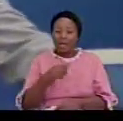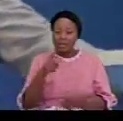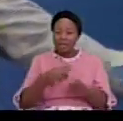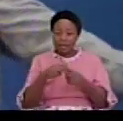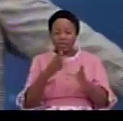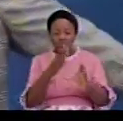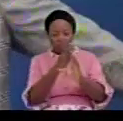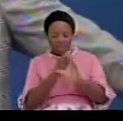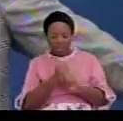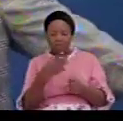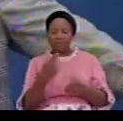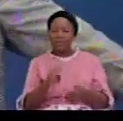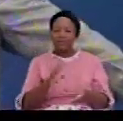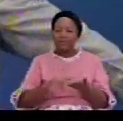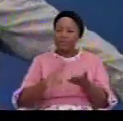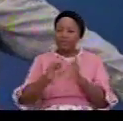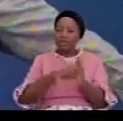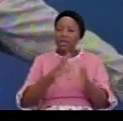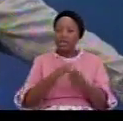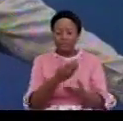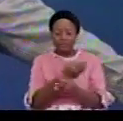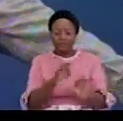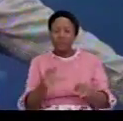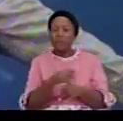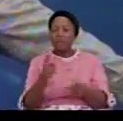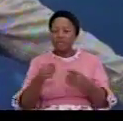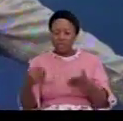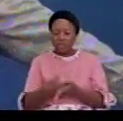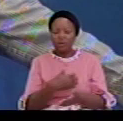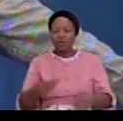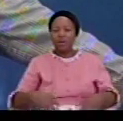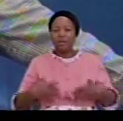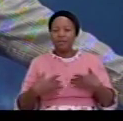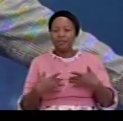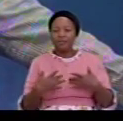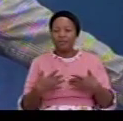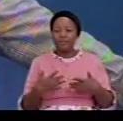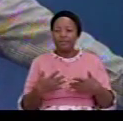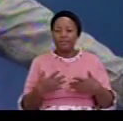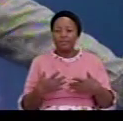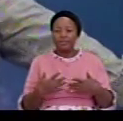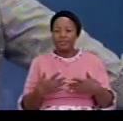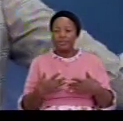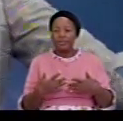the forgiveness and the freedom and a new life.